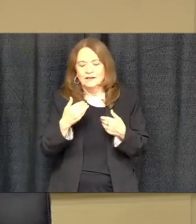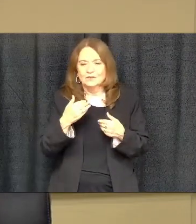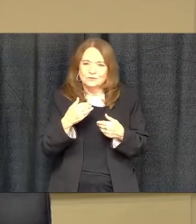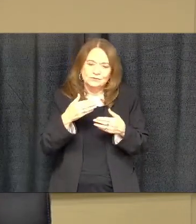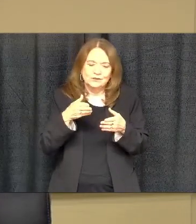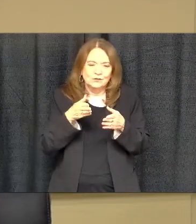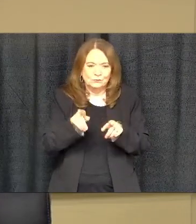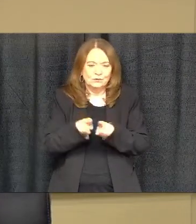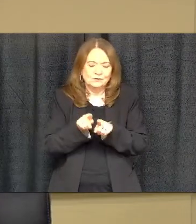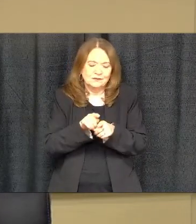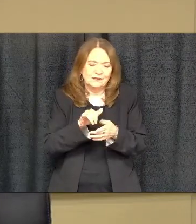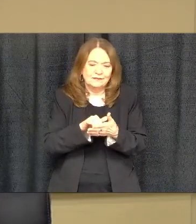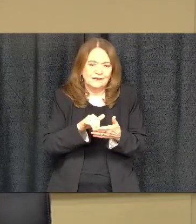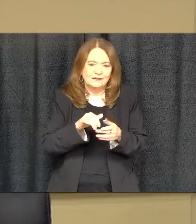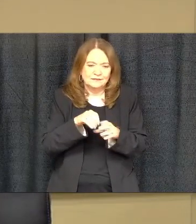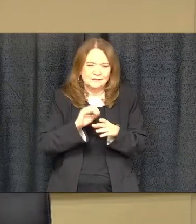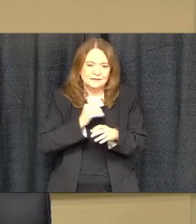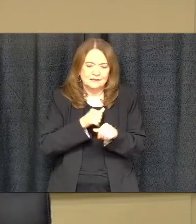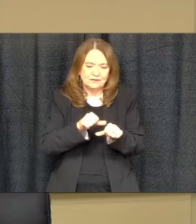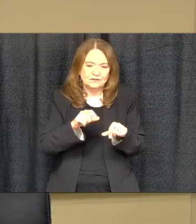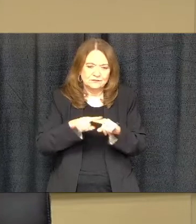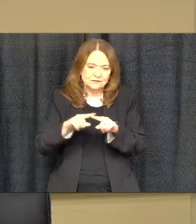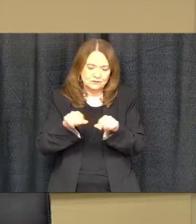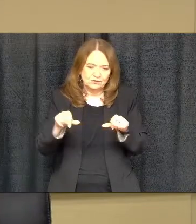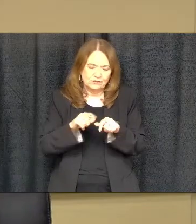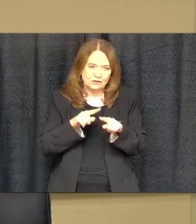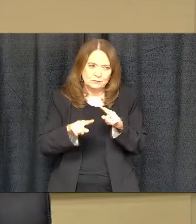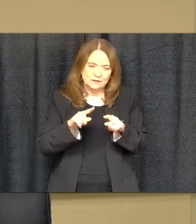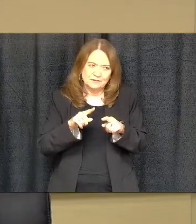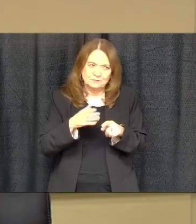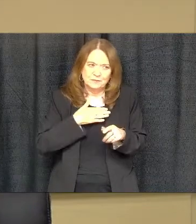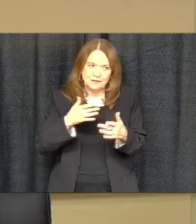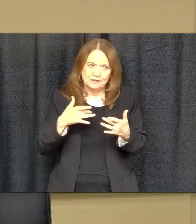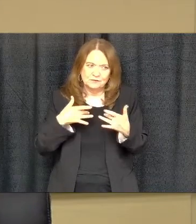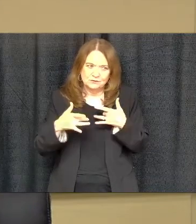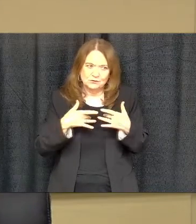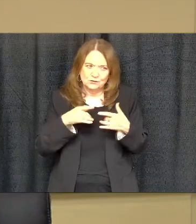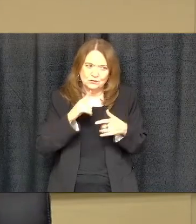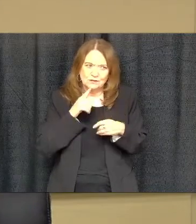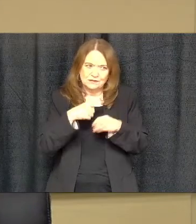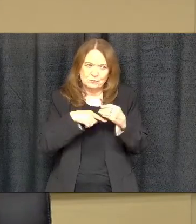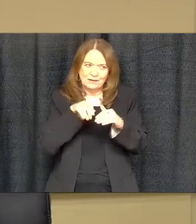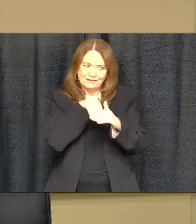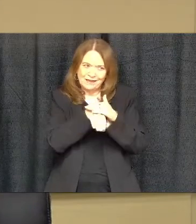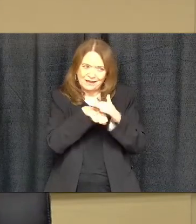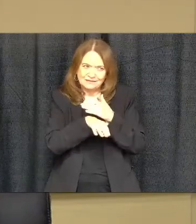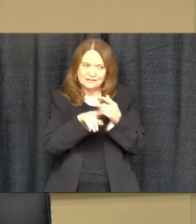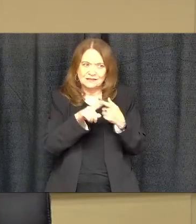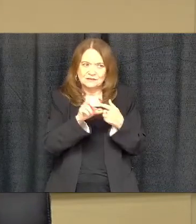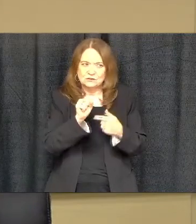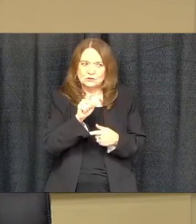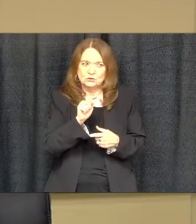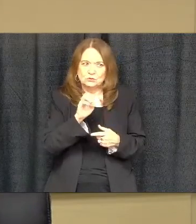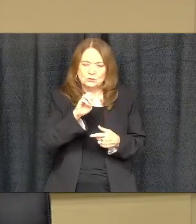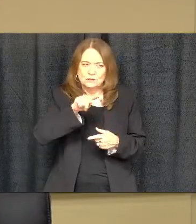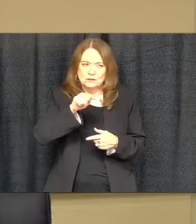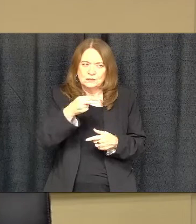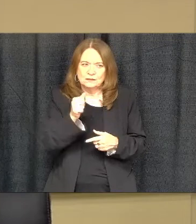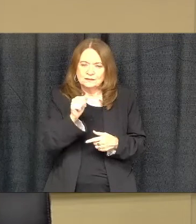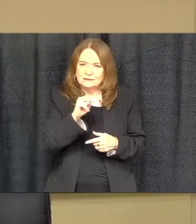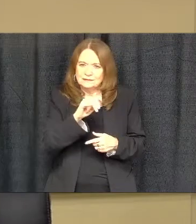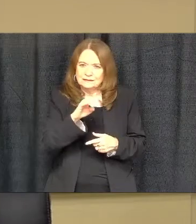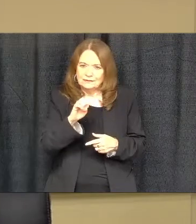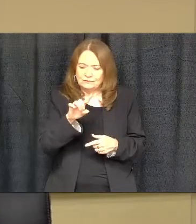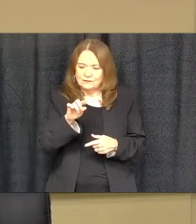ward. So my concern is about the access of Stephanie Drive. All right. Is it, one more